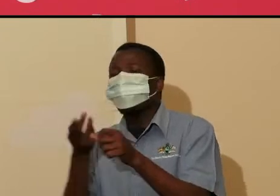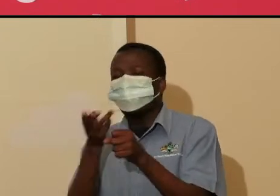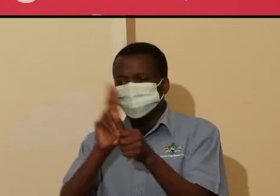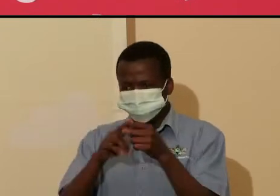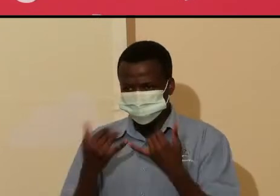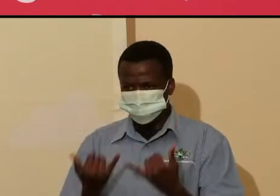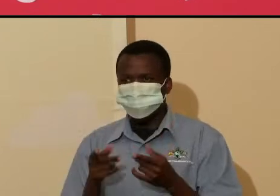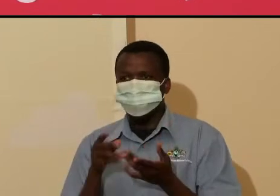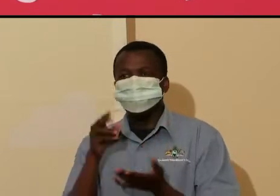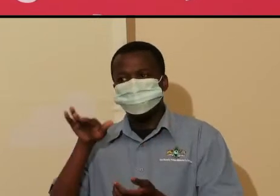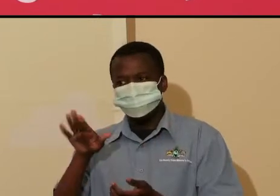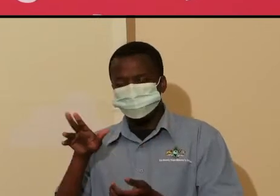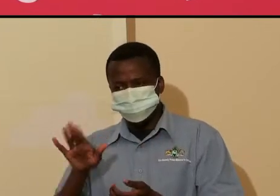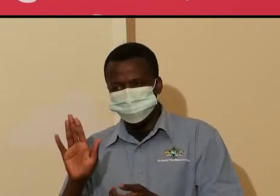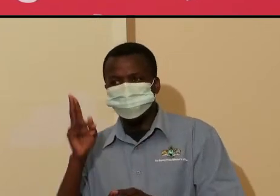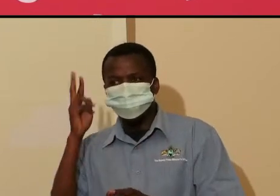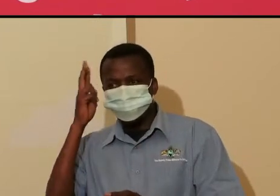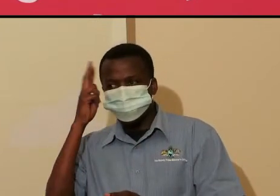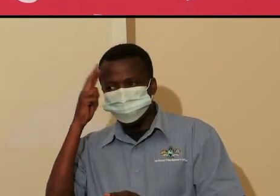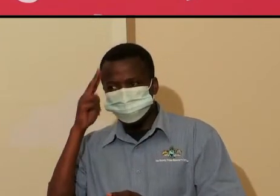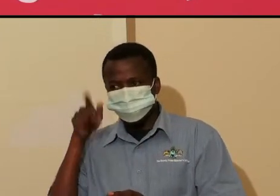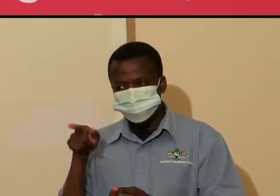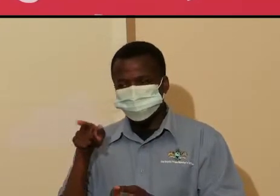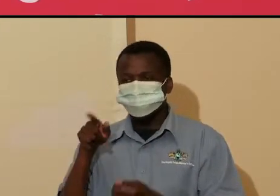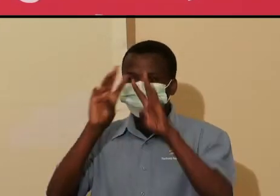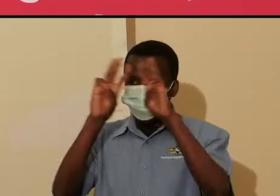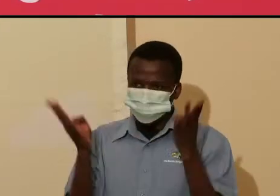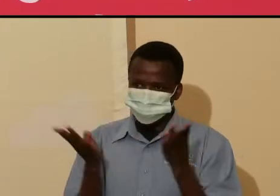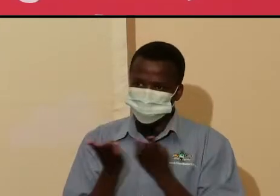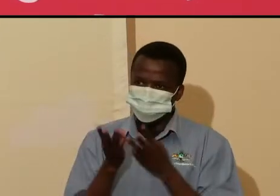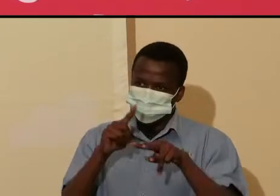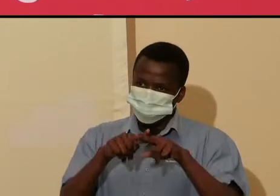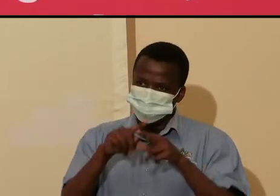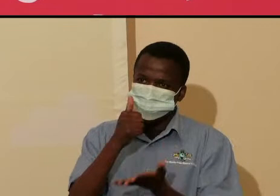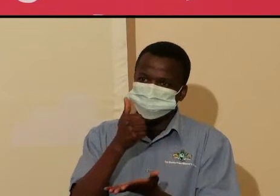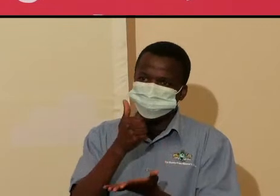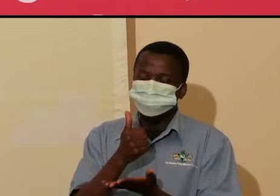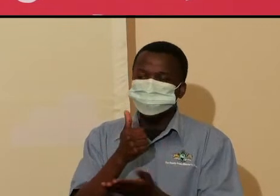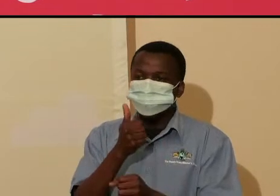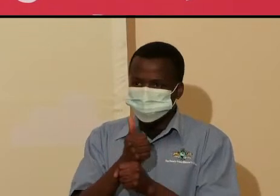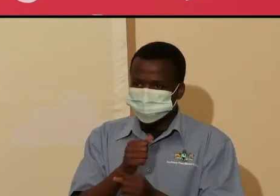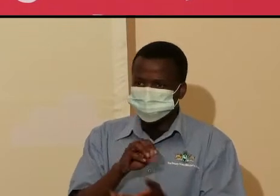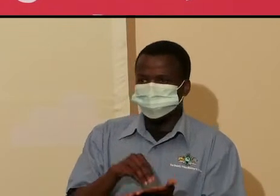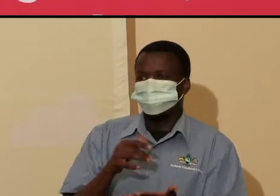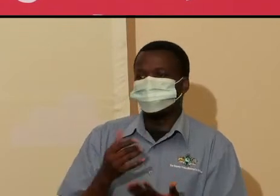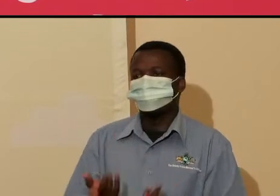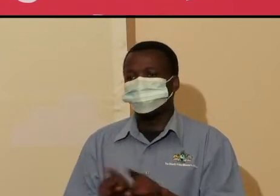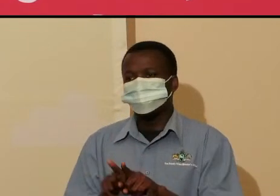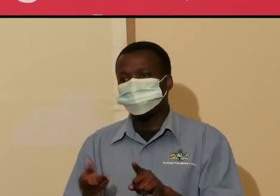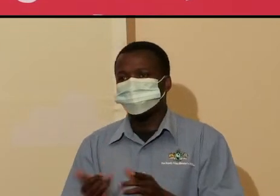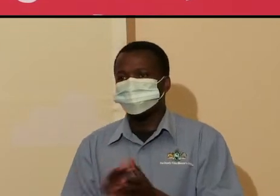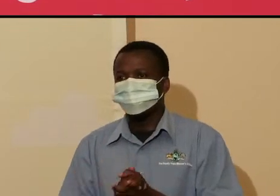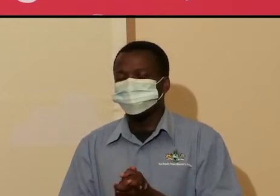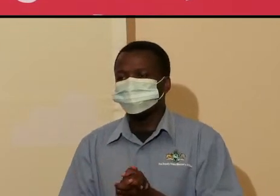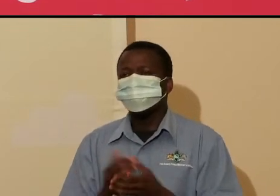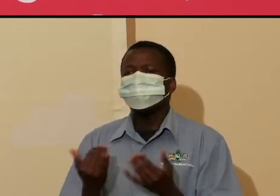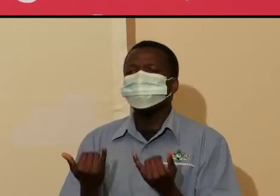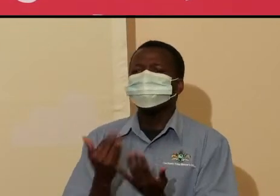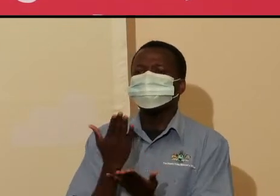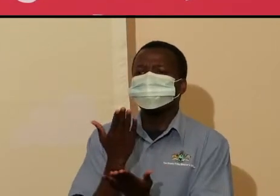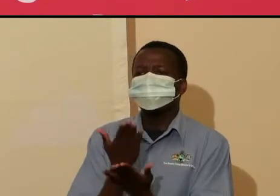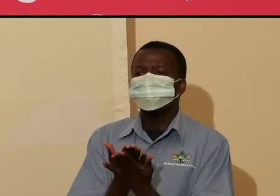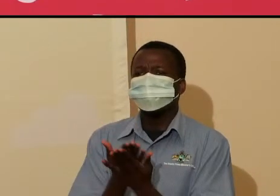are reminding each other on World AIDS Day. So, at this juncture, may I